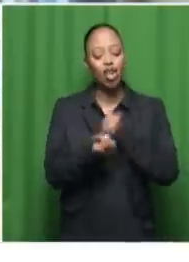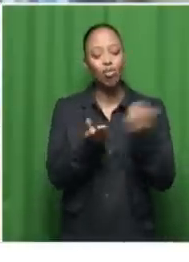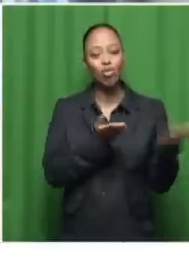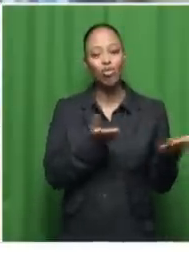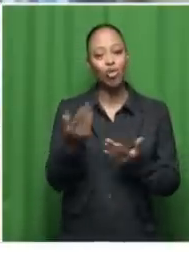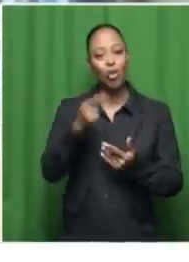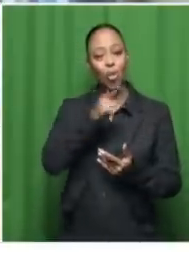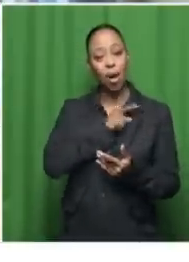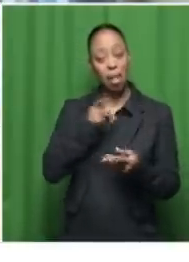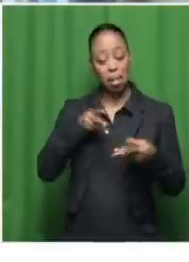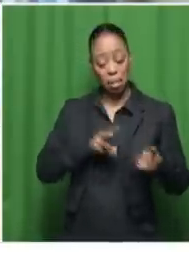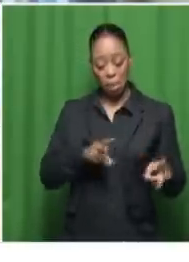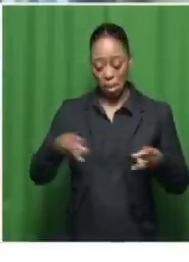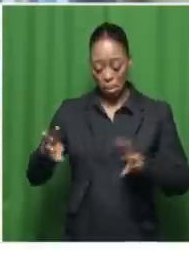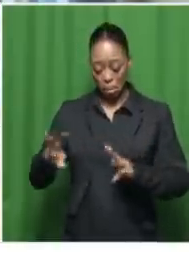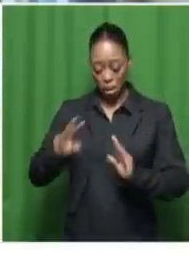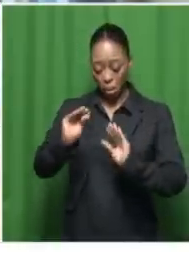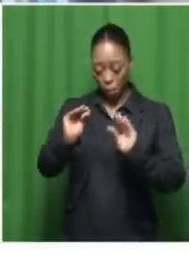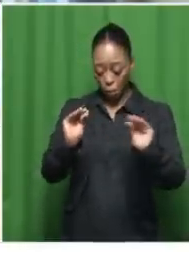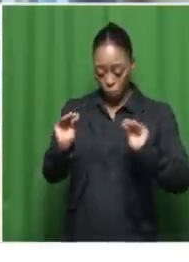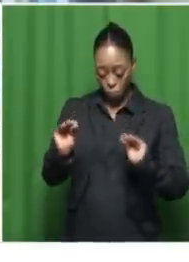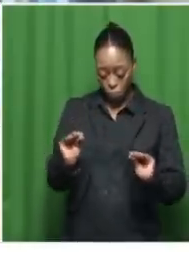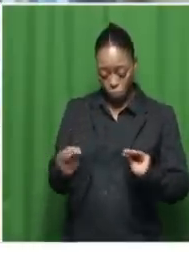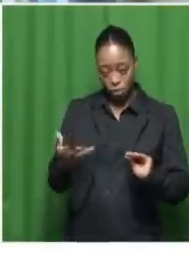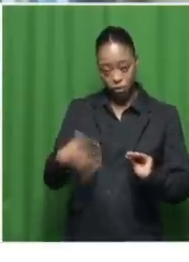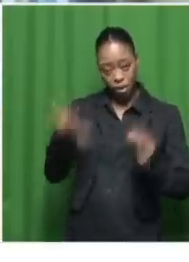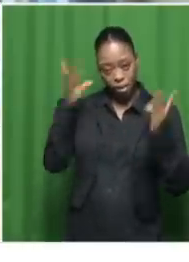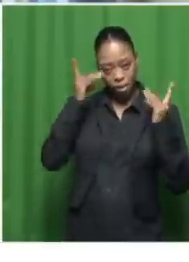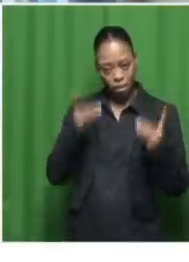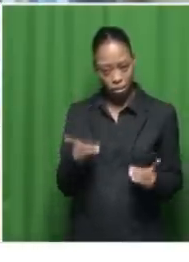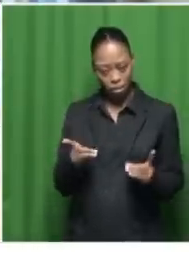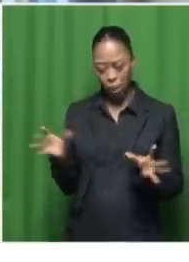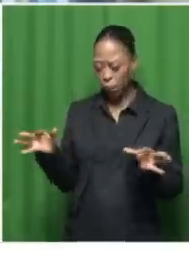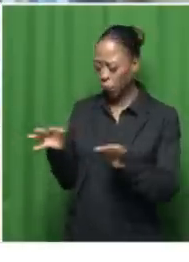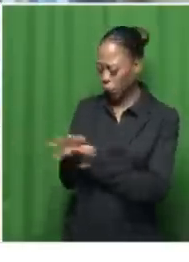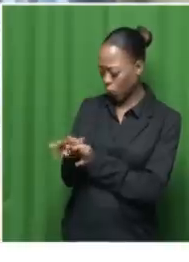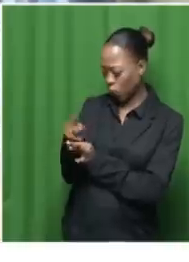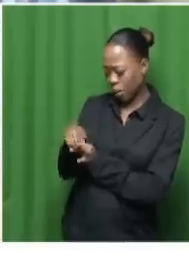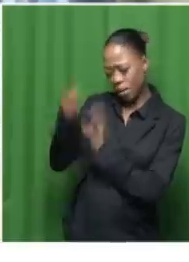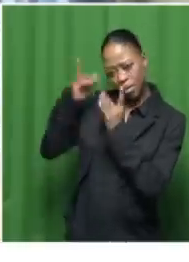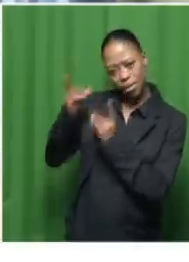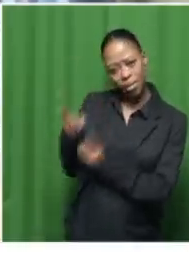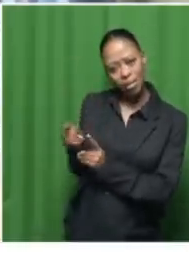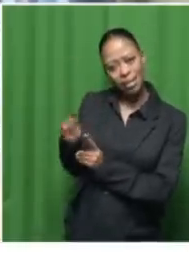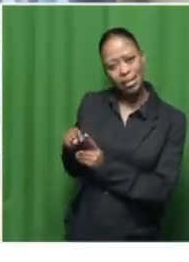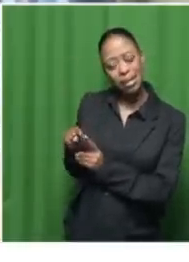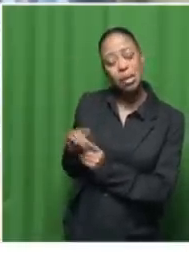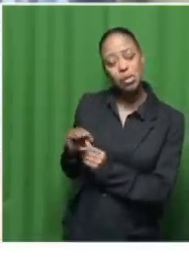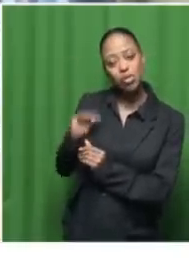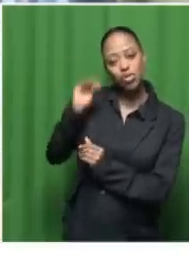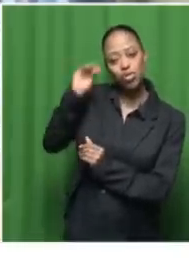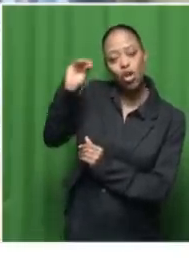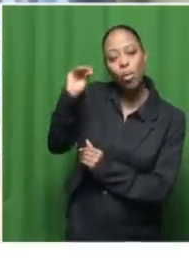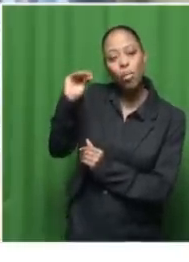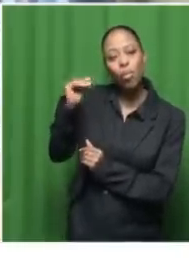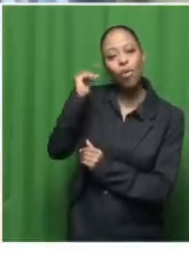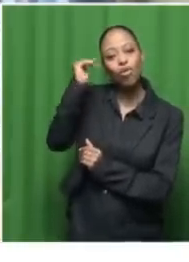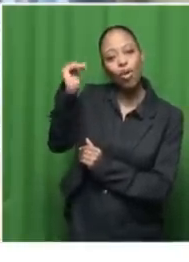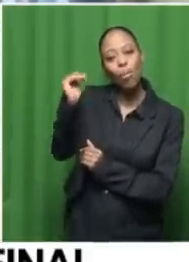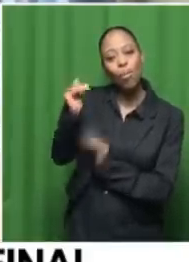Glenister judgment is constructed and the minority judgment is the main judgment in the case,